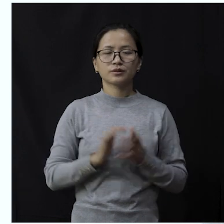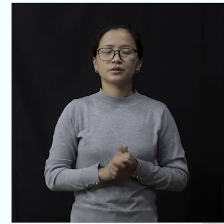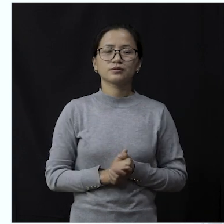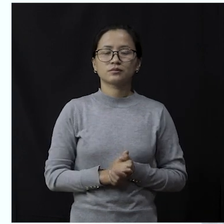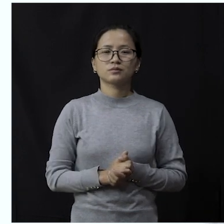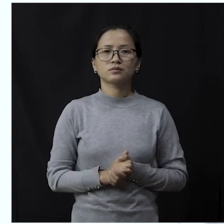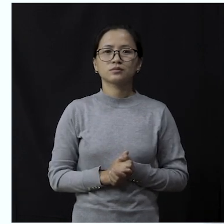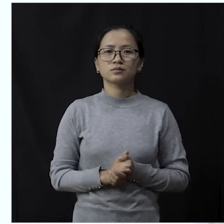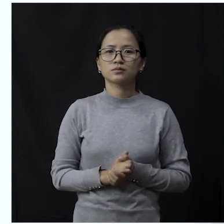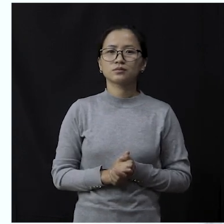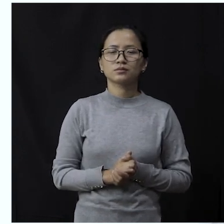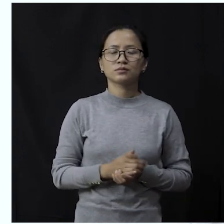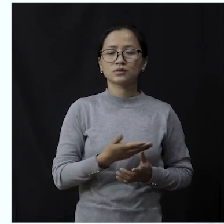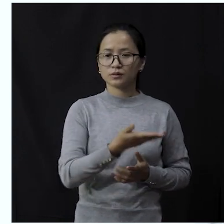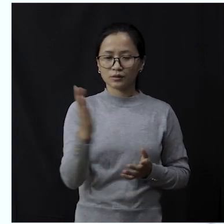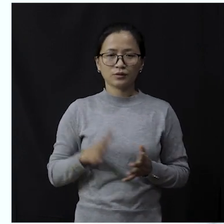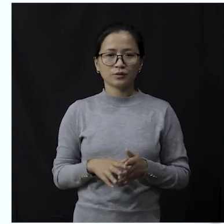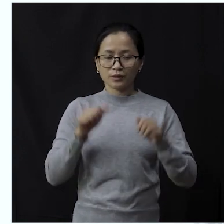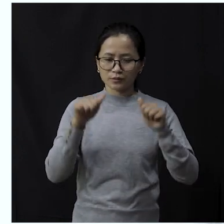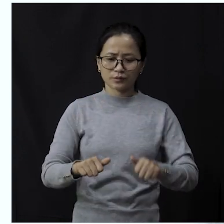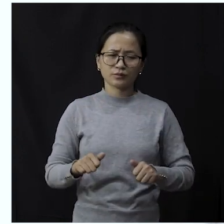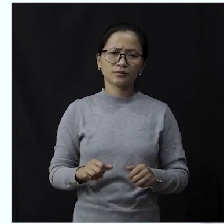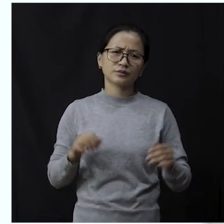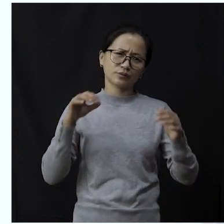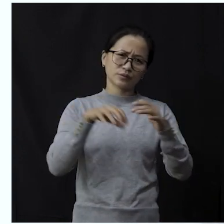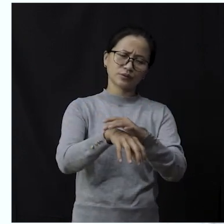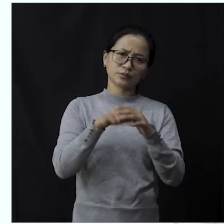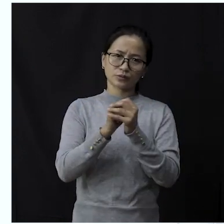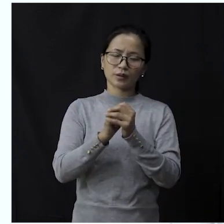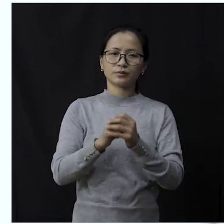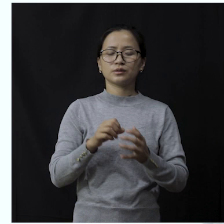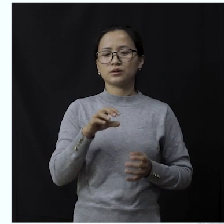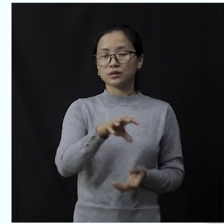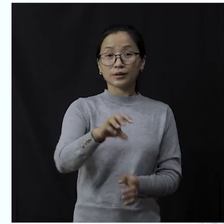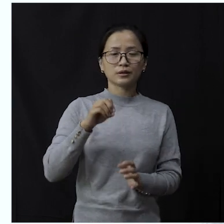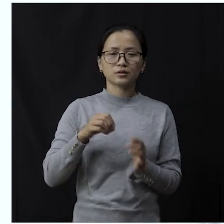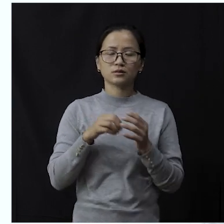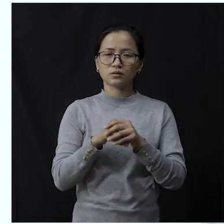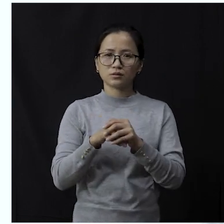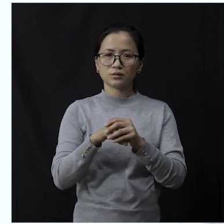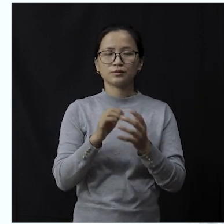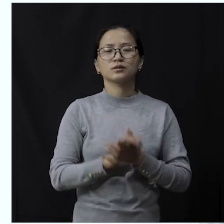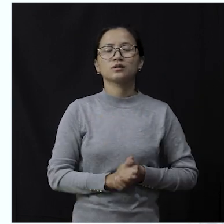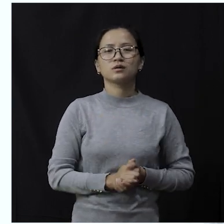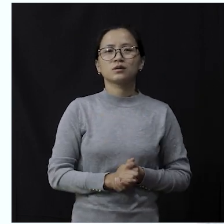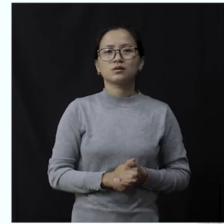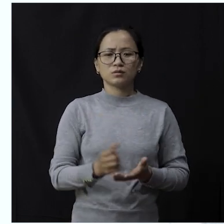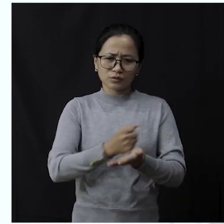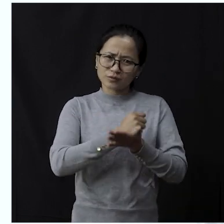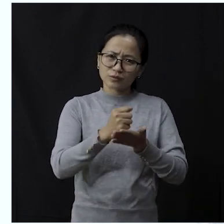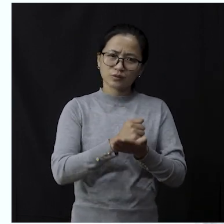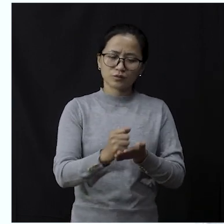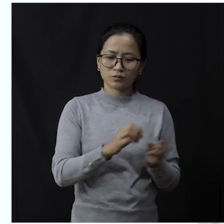wings so that they would be able to fly out. They got trapped. They were just trying. If it was you or me, what would you do? We would